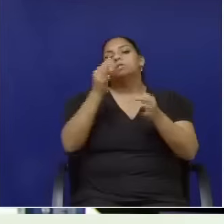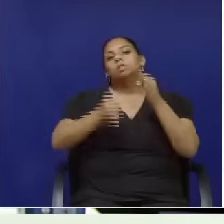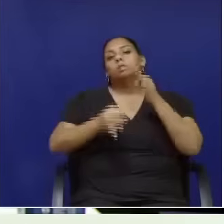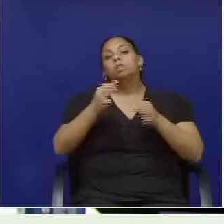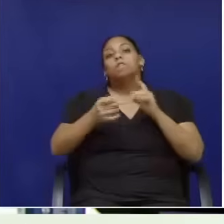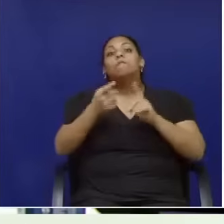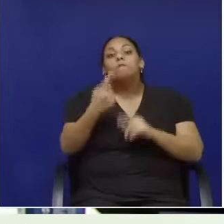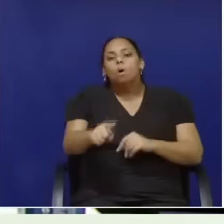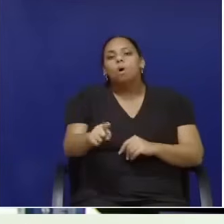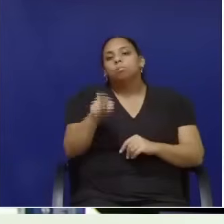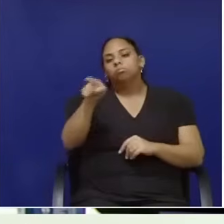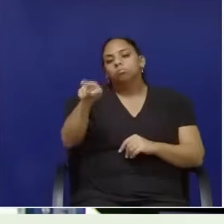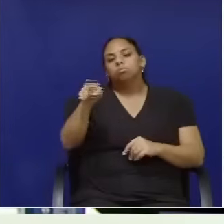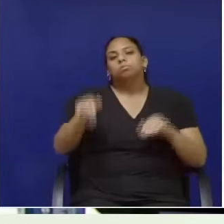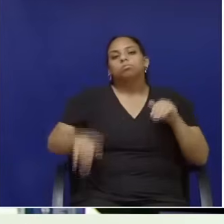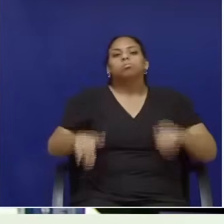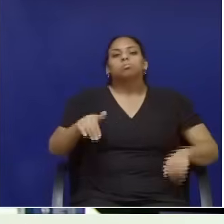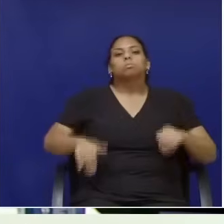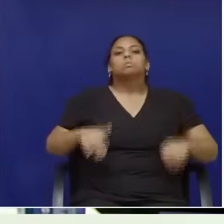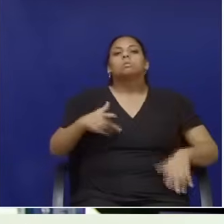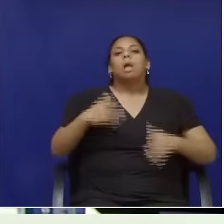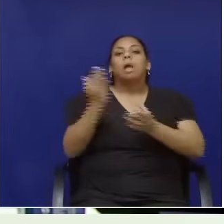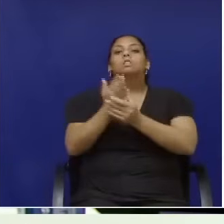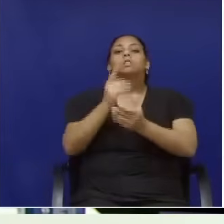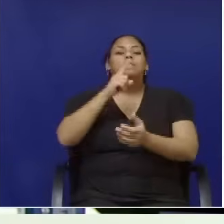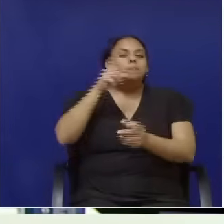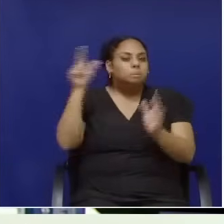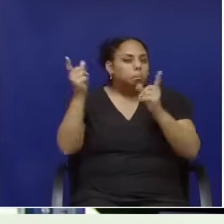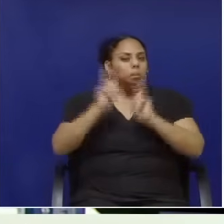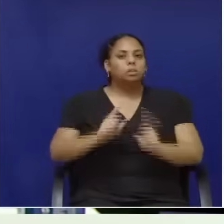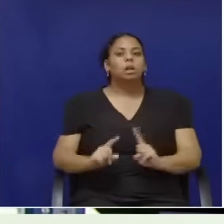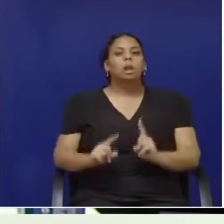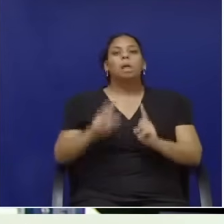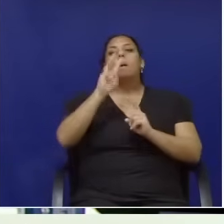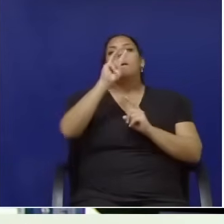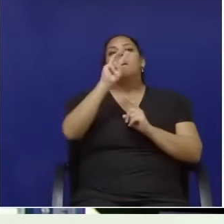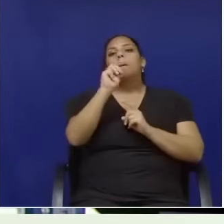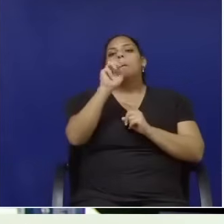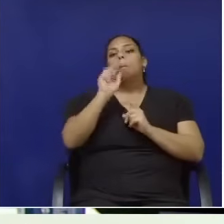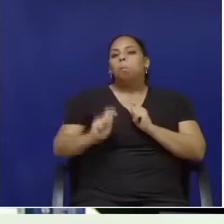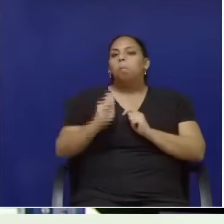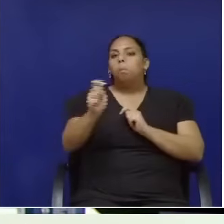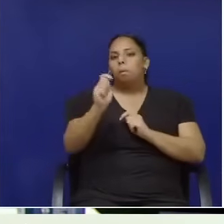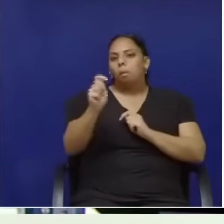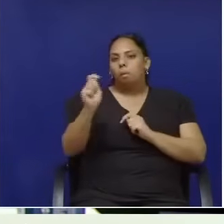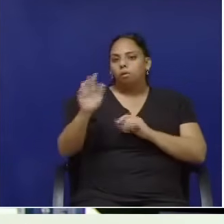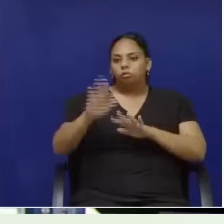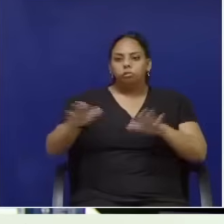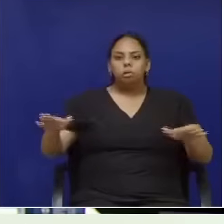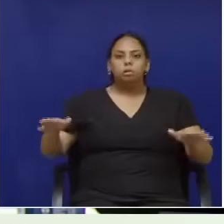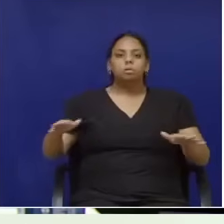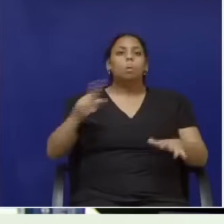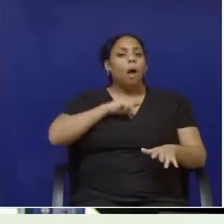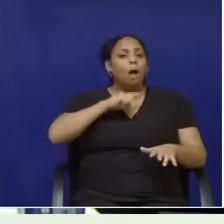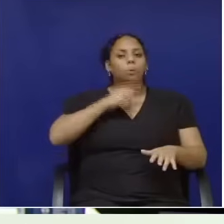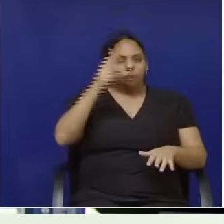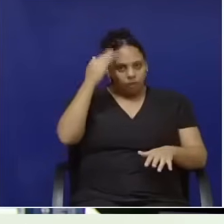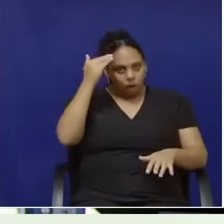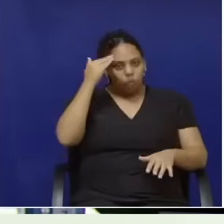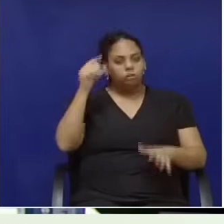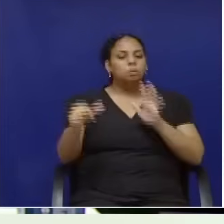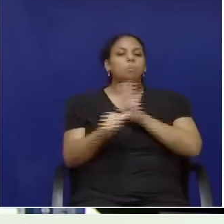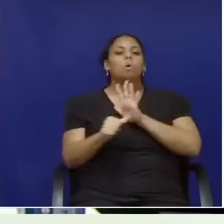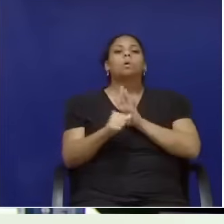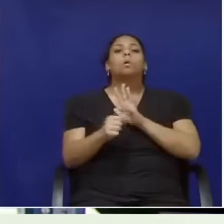cases, especially on maintenance, because we do understand the importance of children getting their money. So we are taking the issue